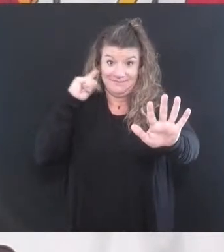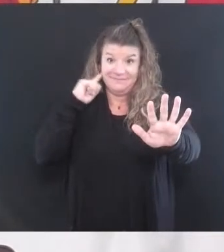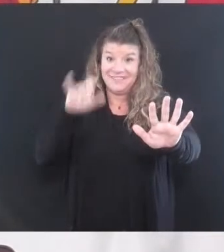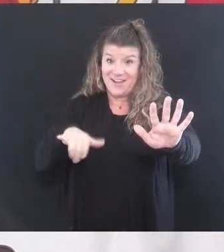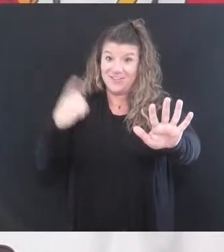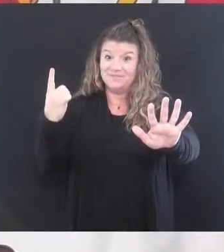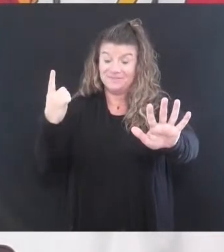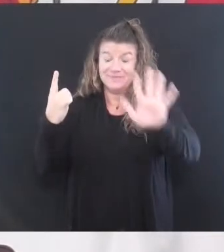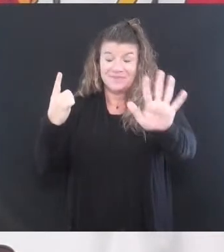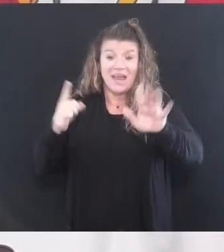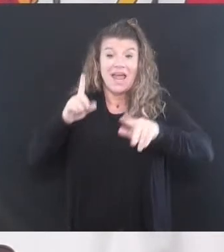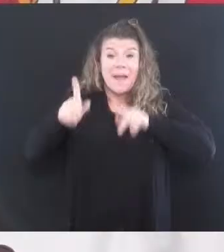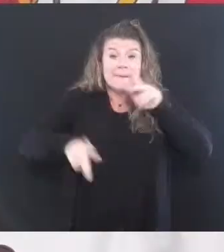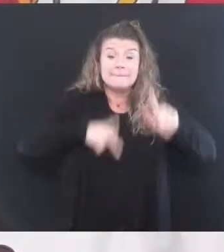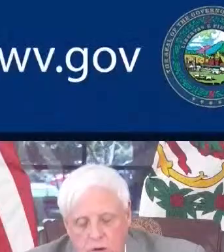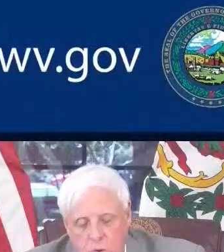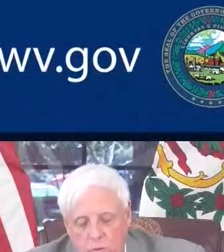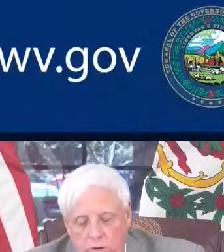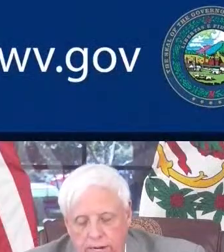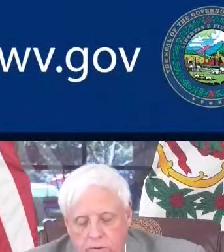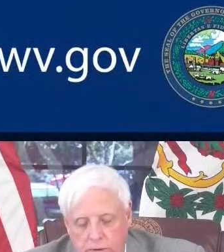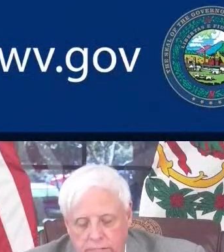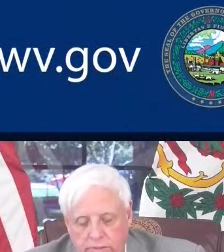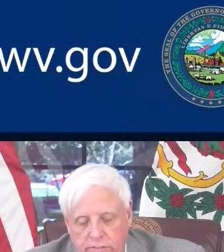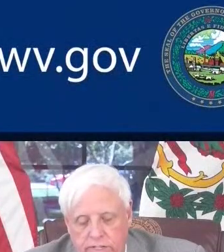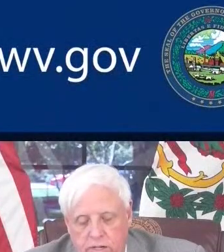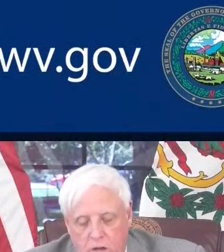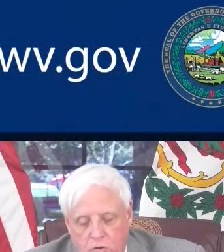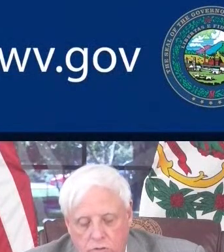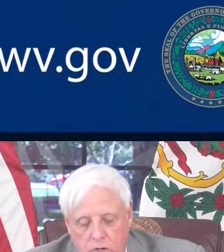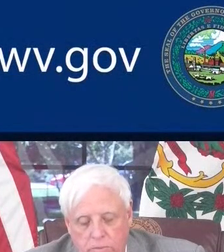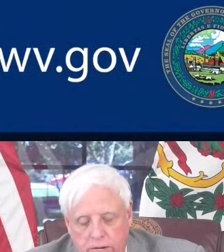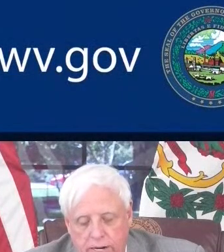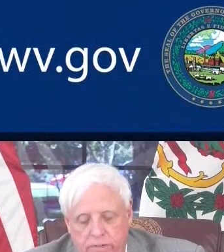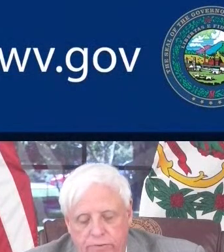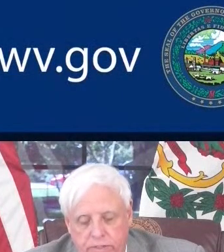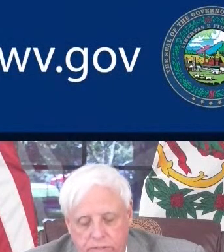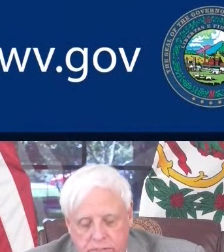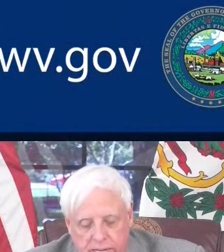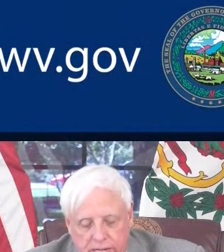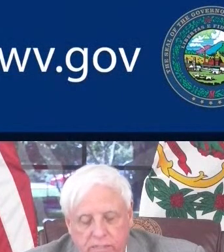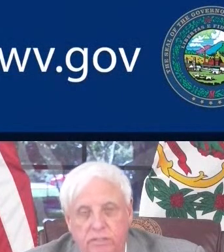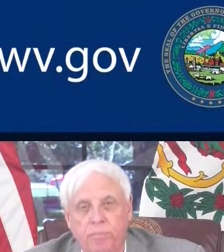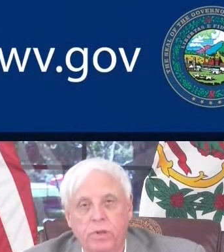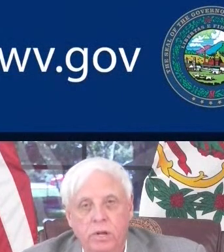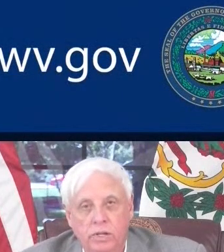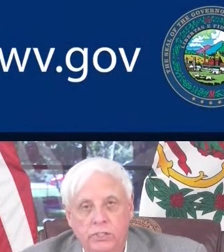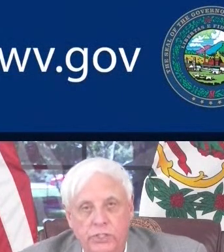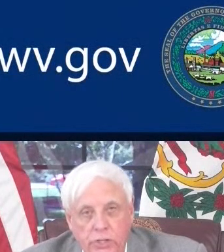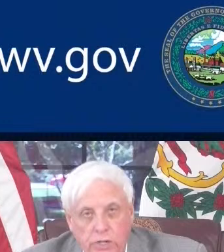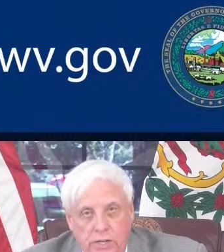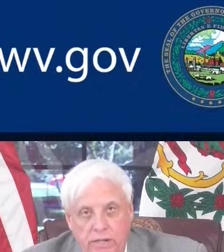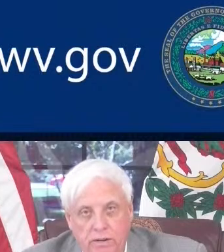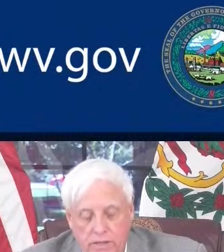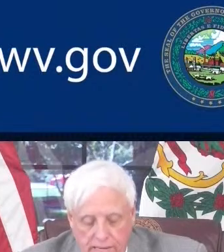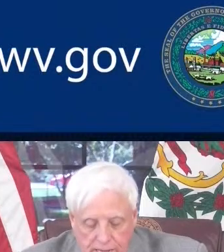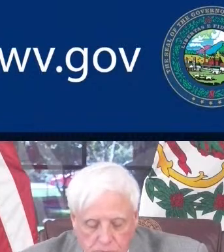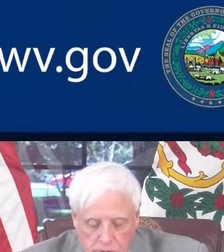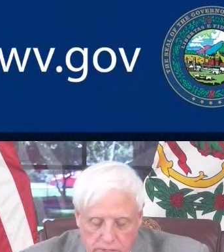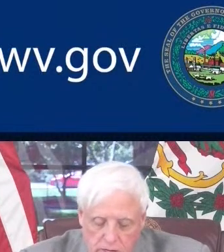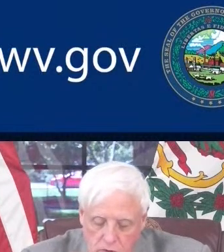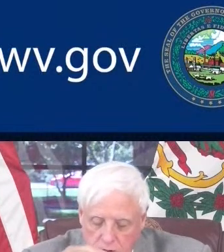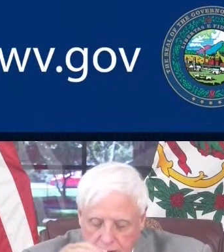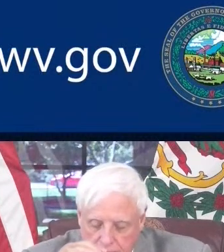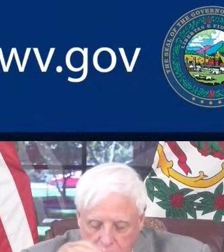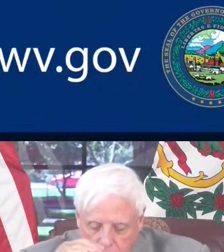this, people 65 and older and residents in long-term care settings should. Now I'm